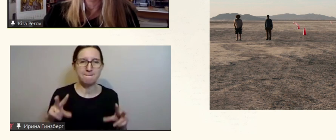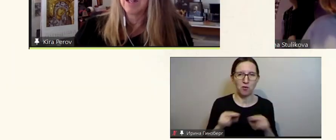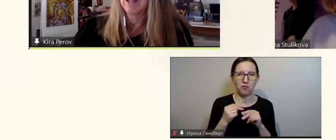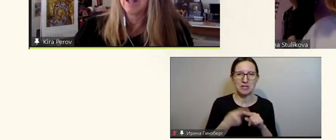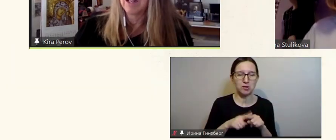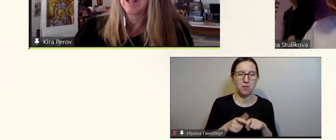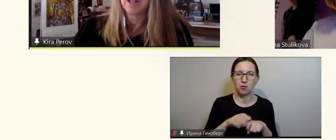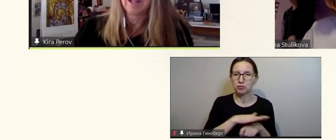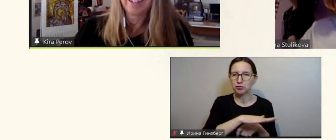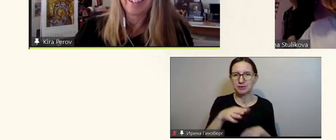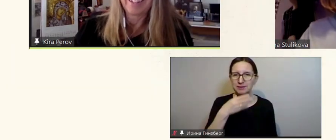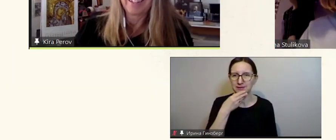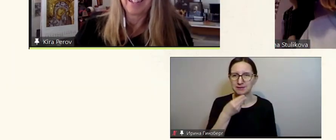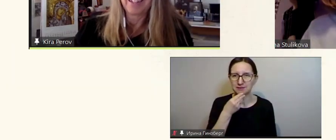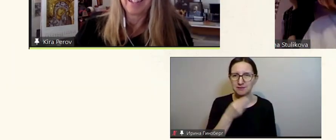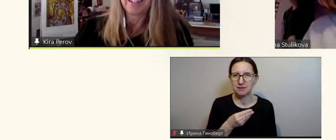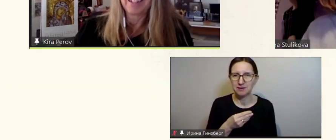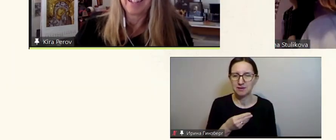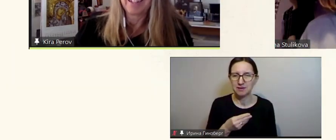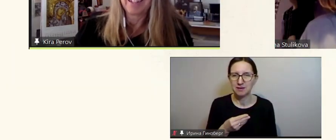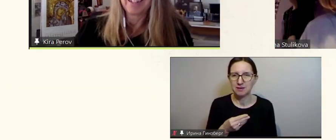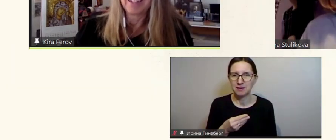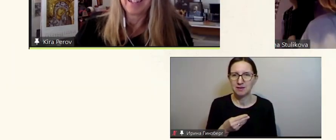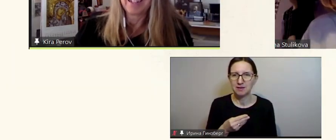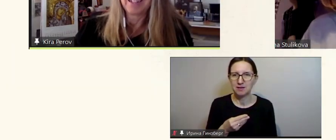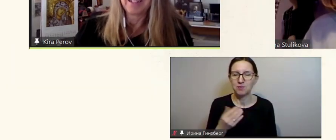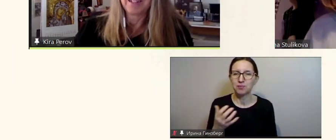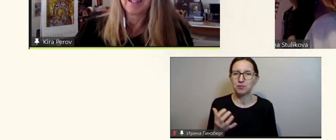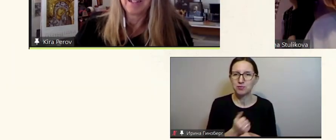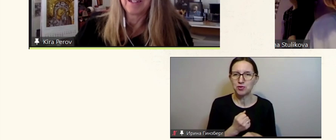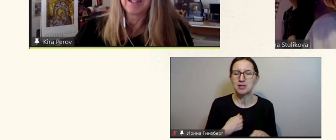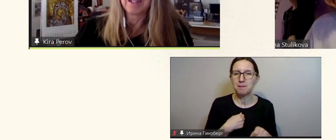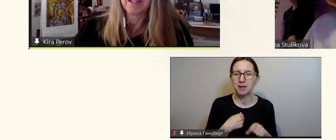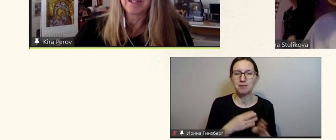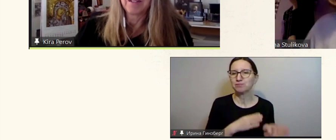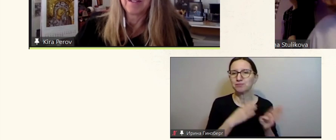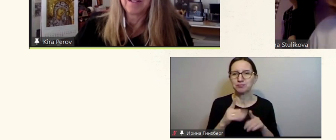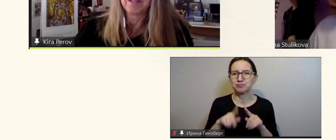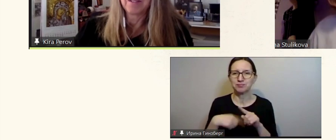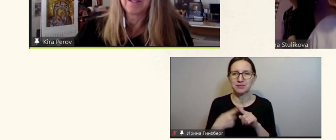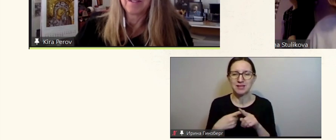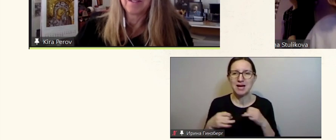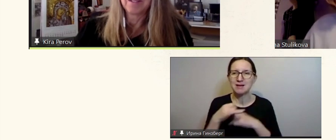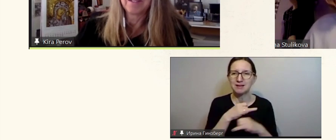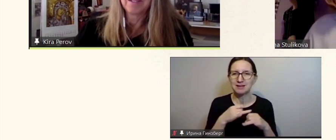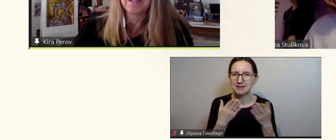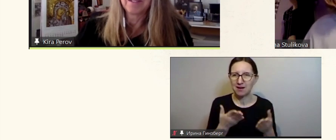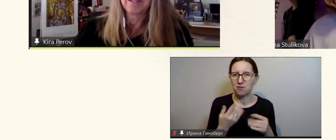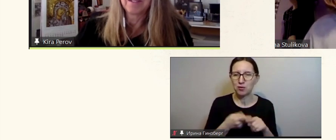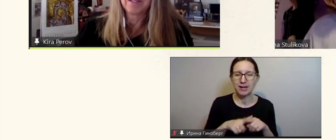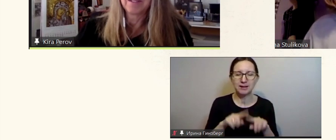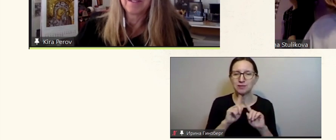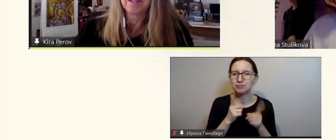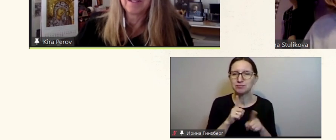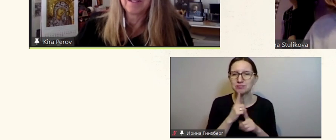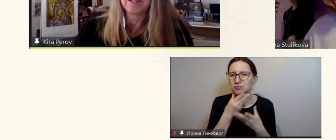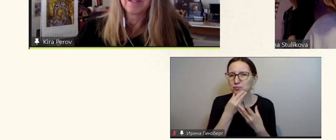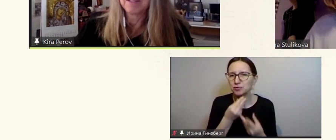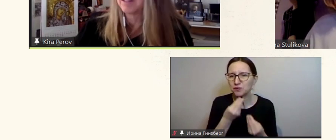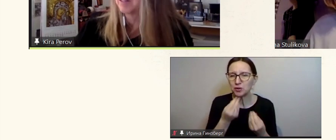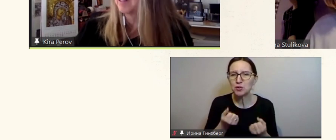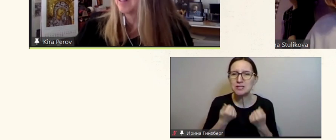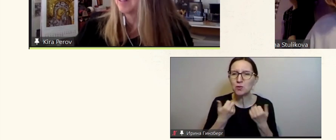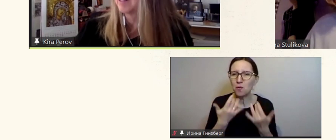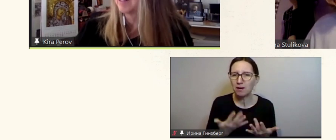Kira, it seems that we can also discuss all the works separately, because it